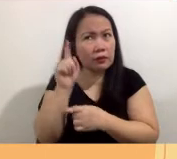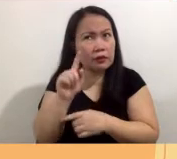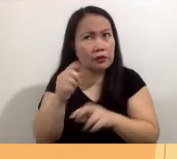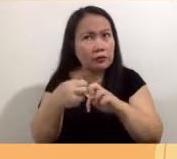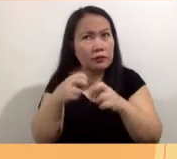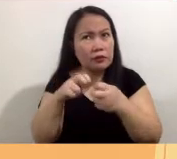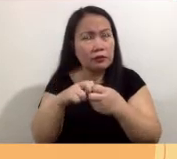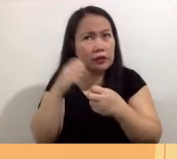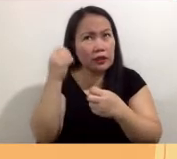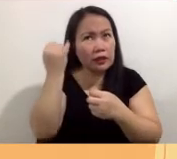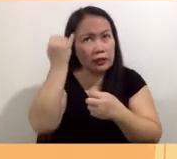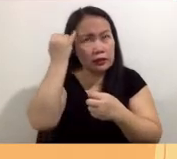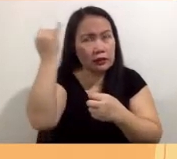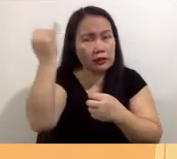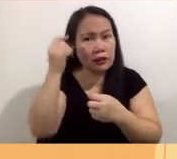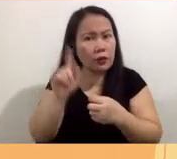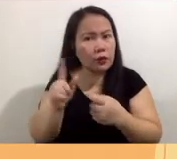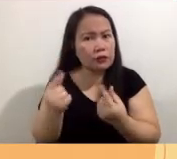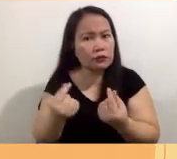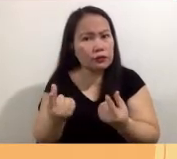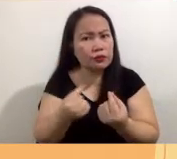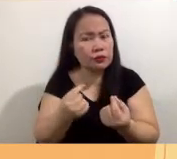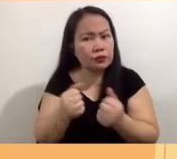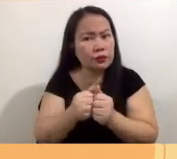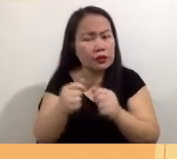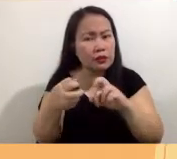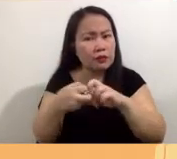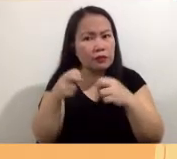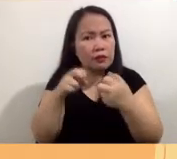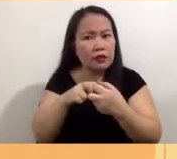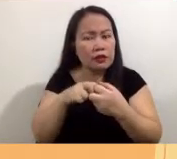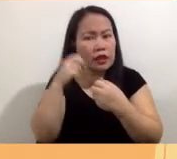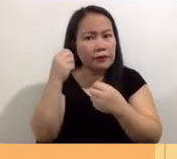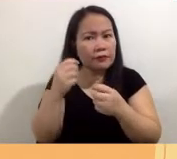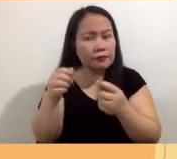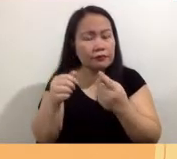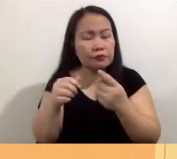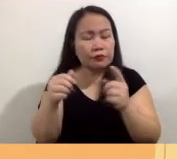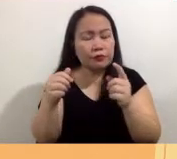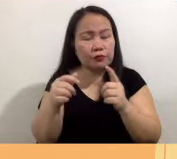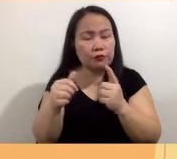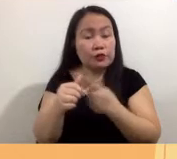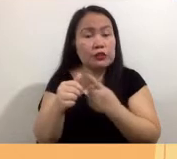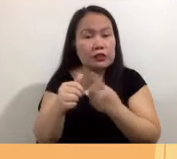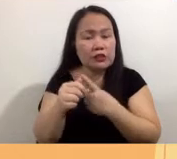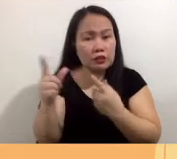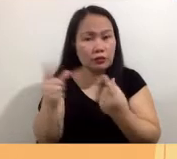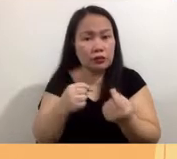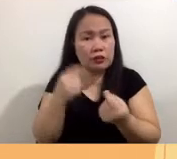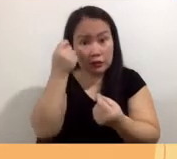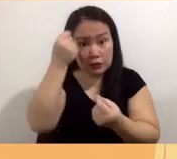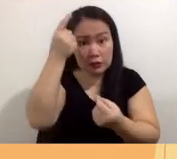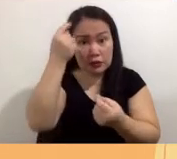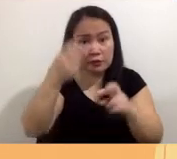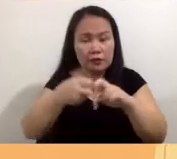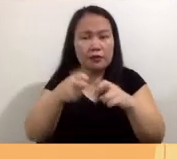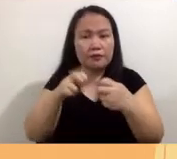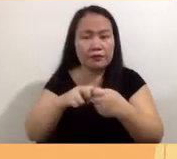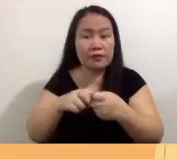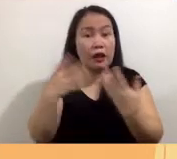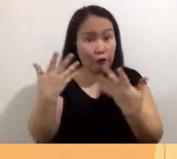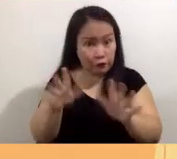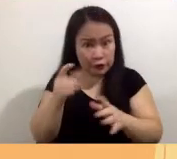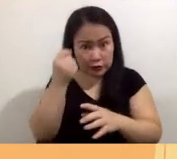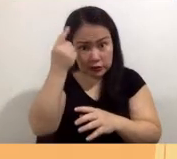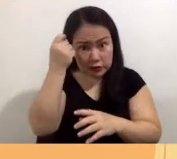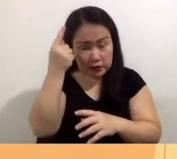sketch what to do about it. So this is the most important thing. You have to understand the problem first. After